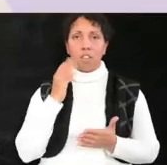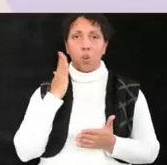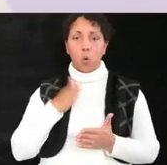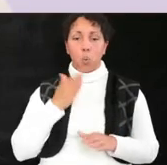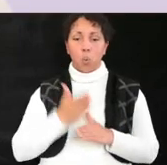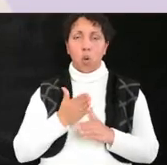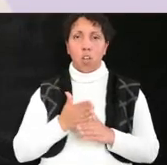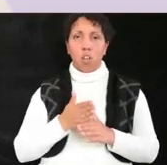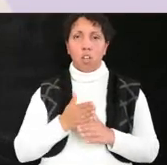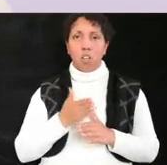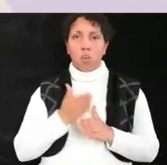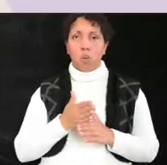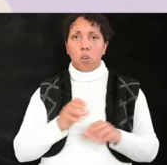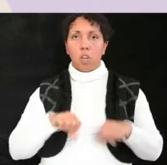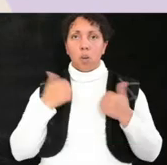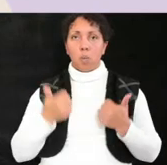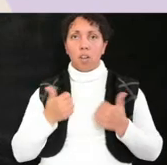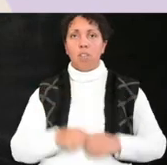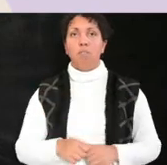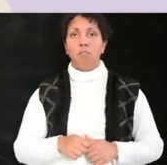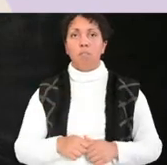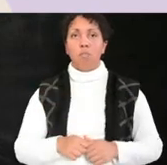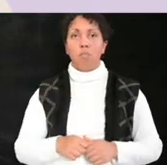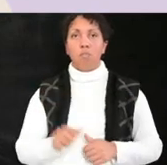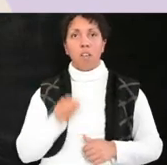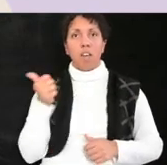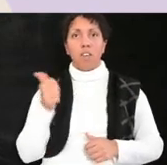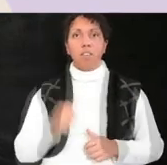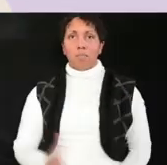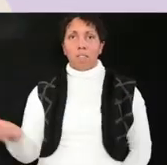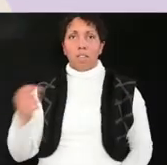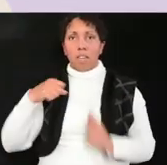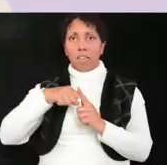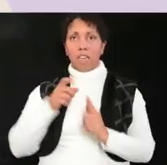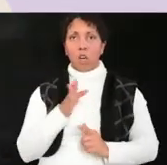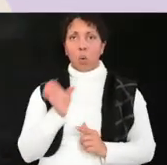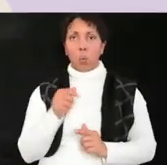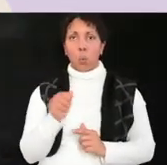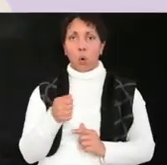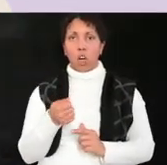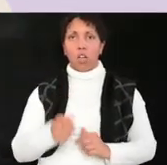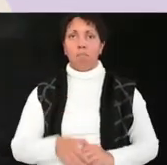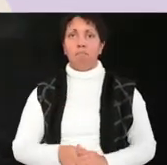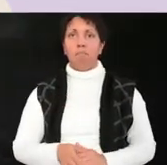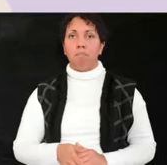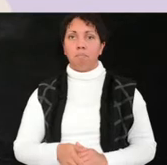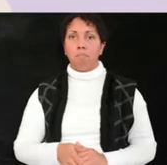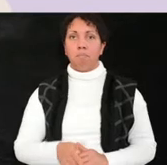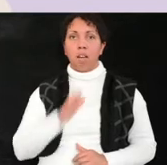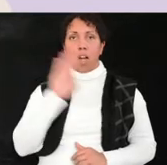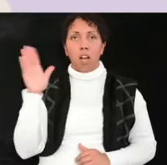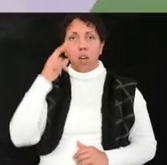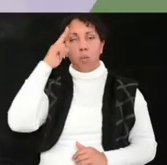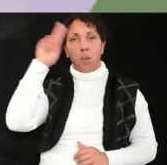their best. OK, moving on. Here is a key worker. Hello, please tell us what you